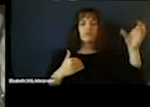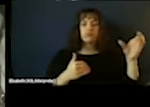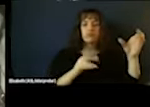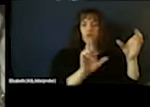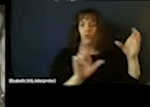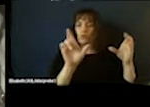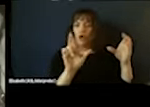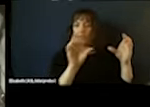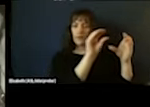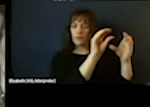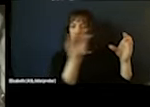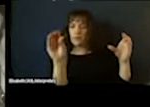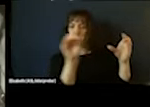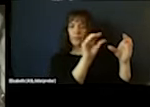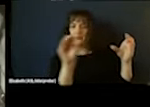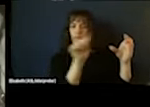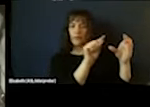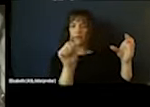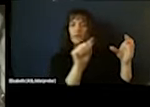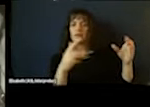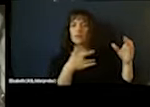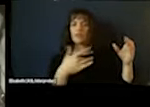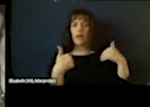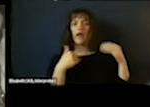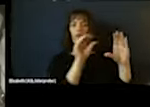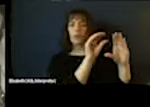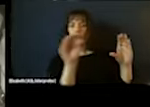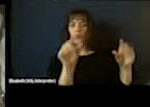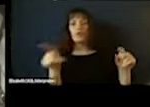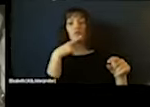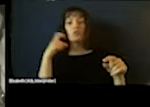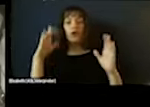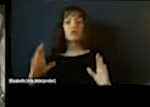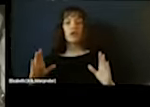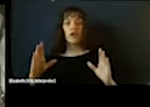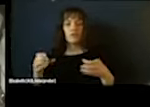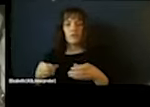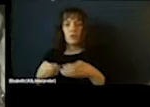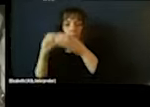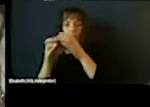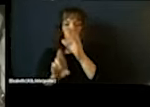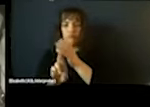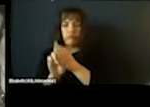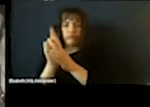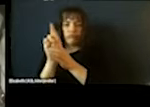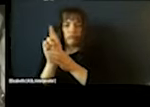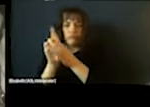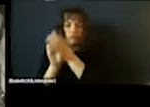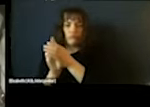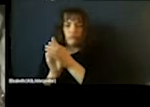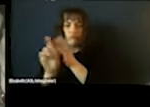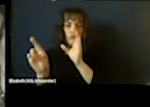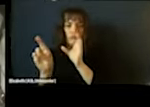not only with the Dragon, but also other launch. But Russian one, they always packed together in a launch pad, and